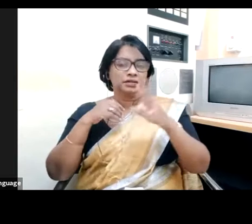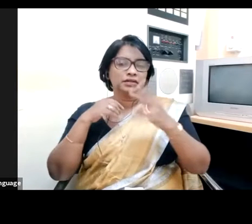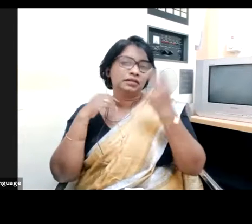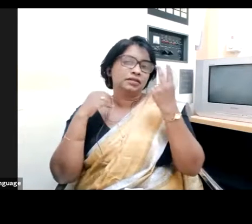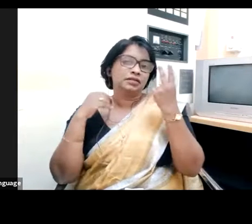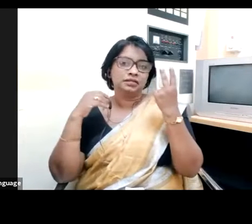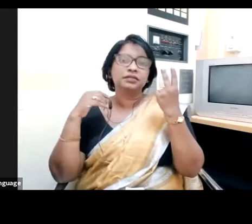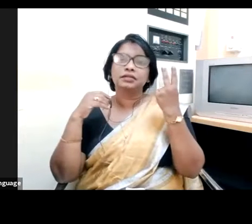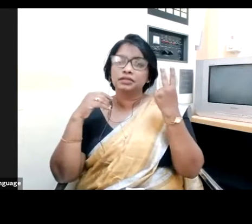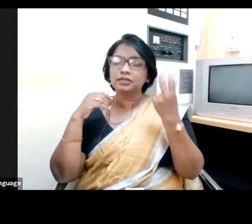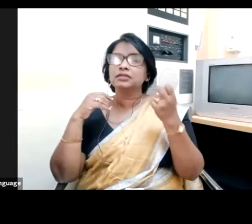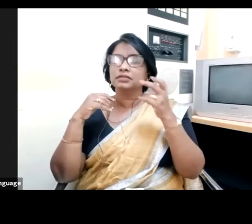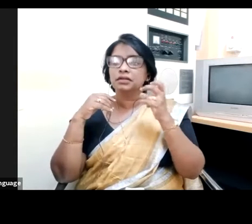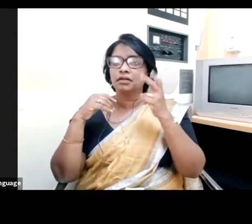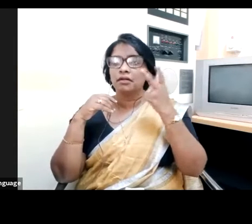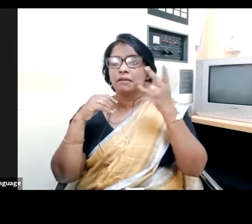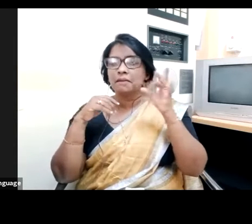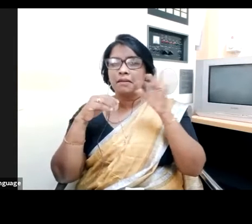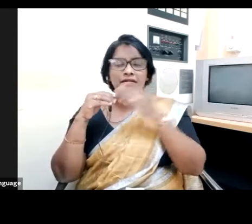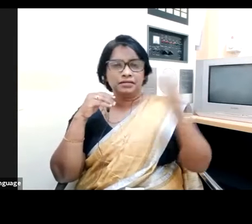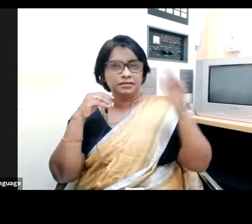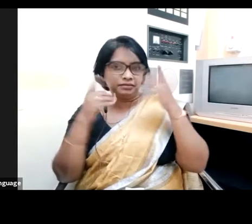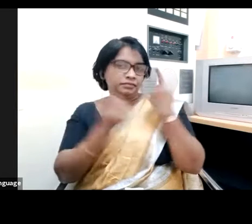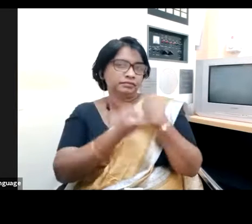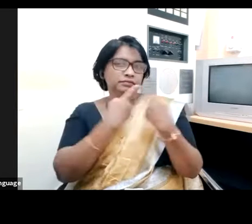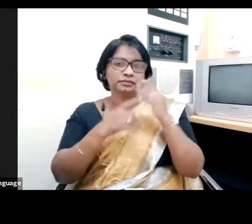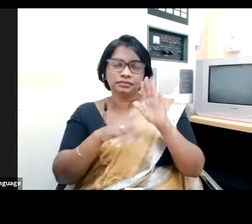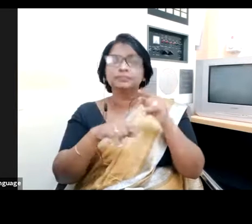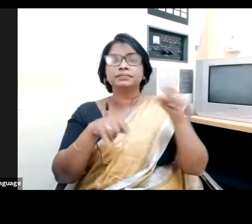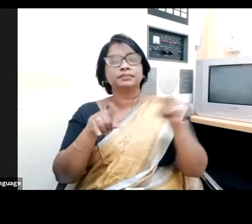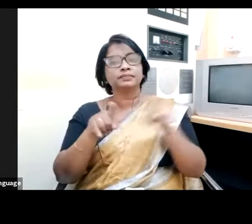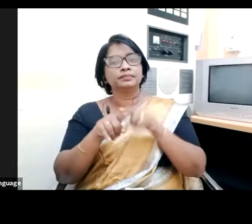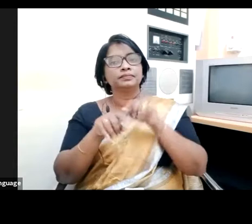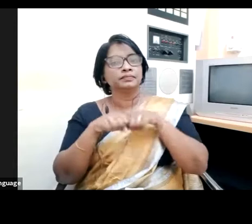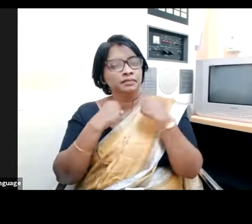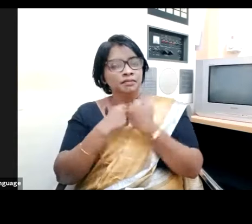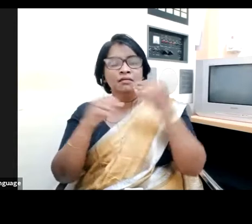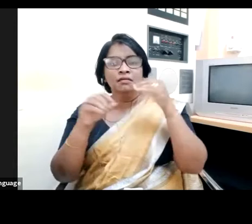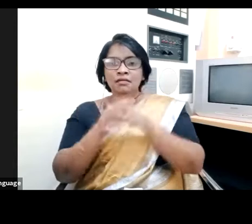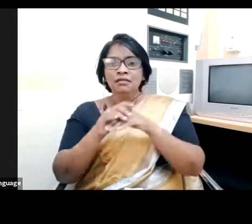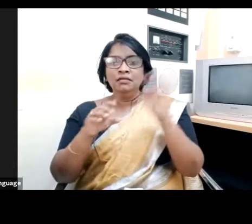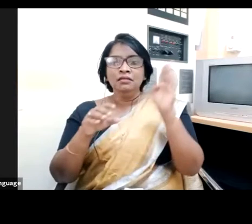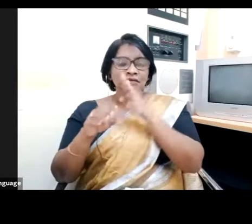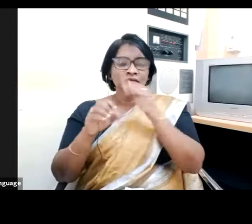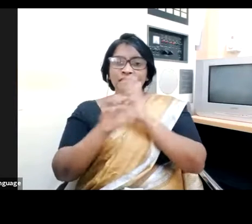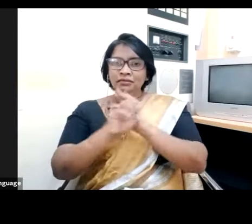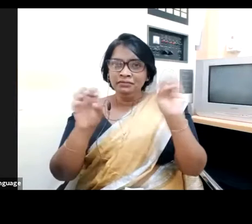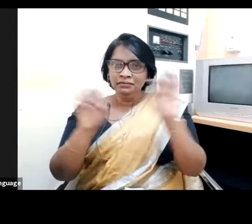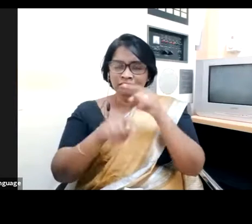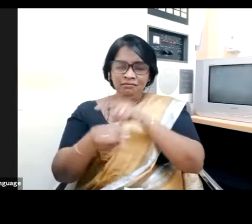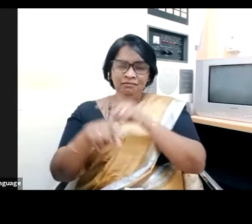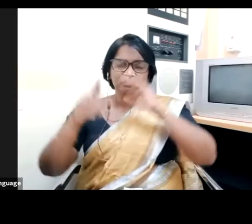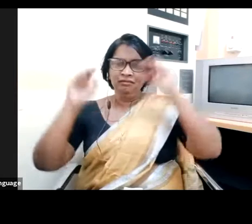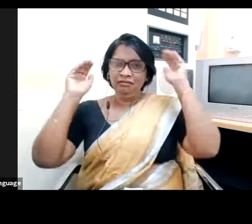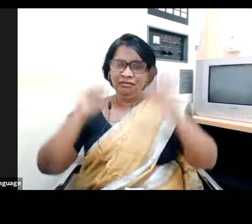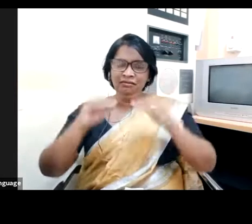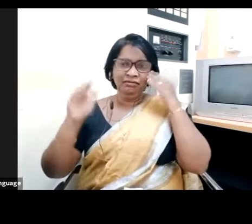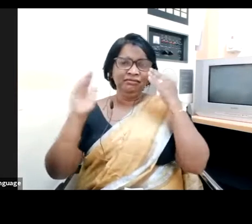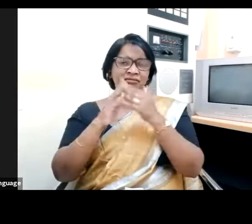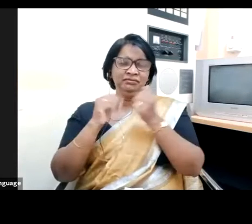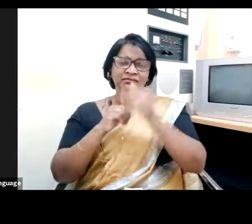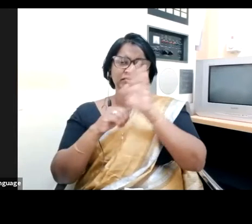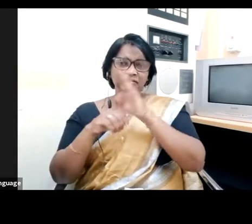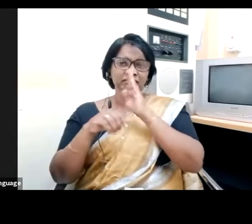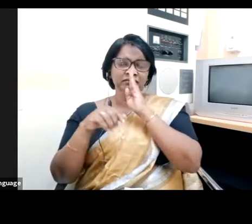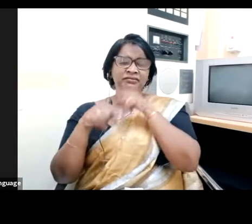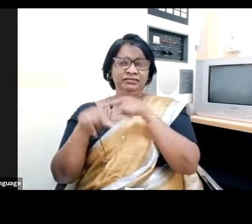companies achieving such steep reductions equates to the annual emissions of 78 coal-fired power plants. During the lead up